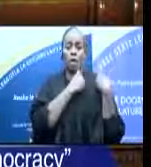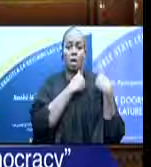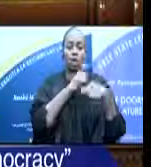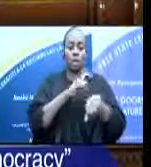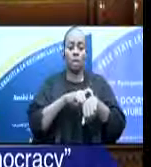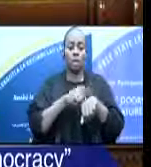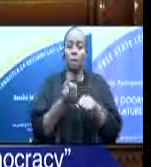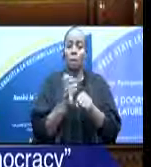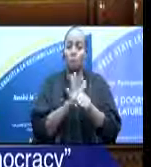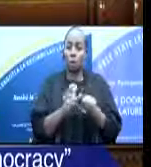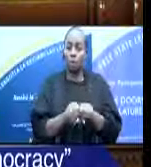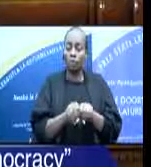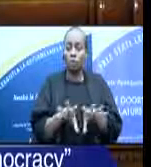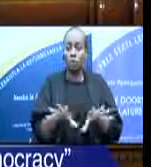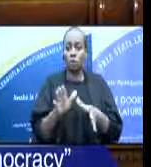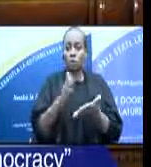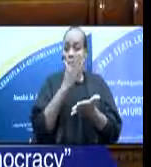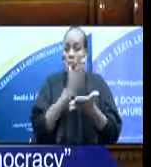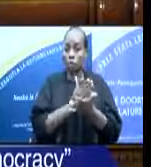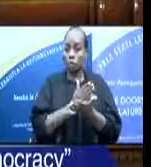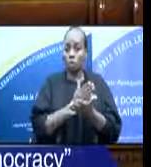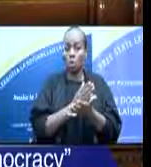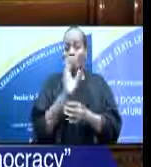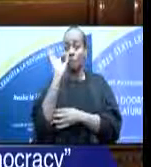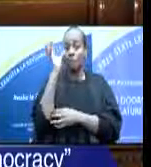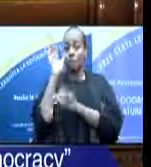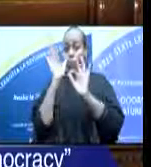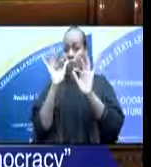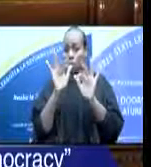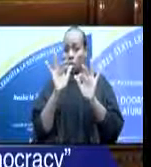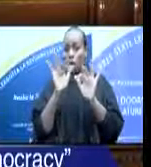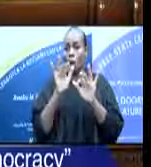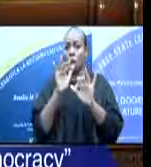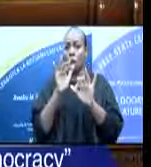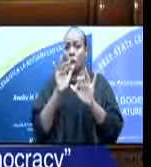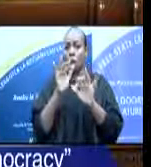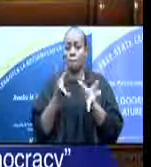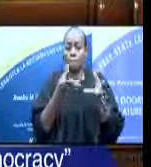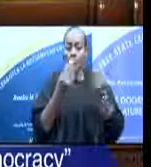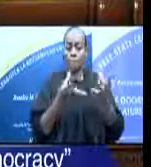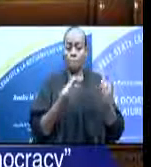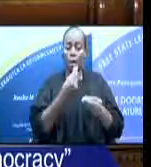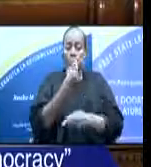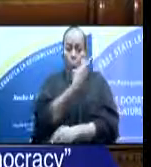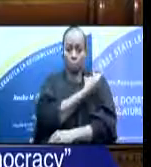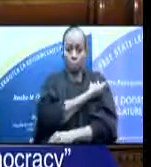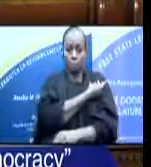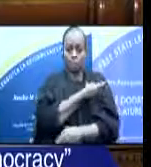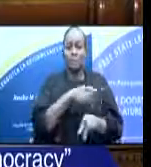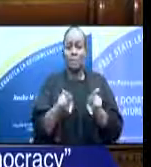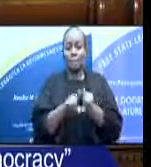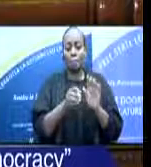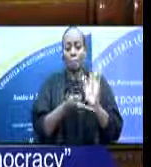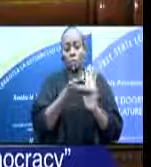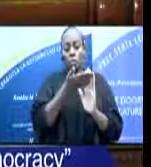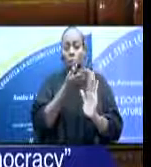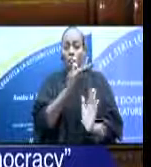COVID-19 by ensuring that the eligible Free Staters are vaccinated and also take their booster